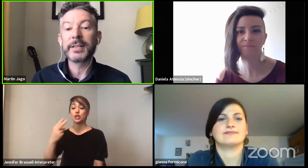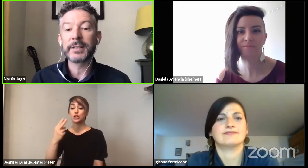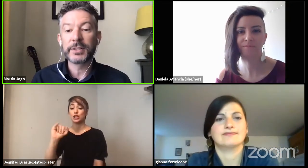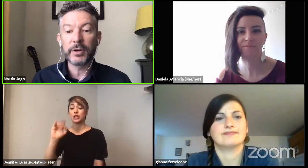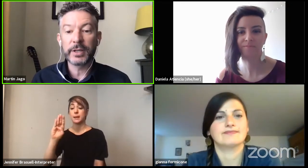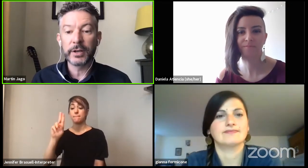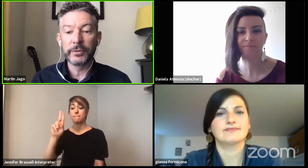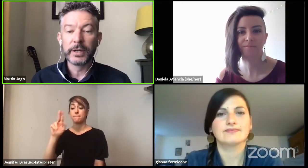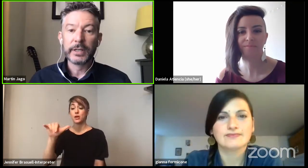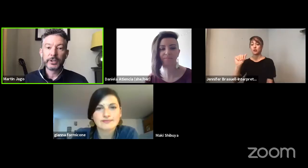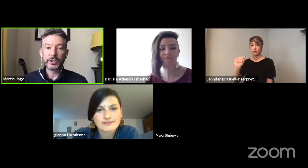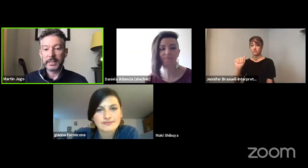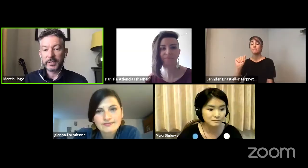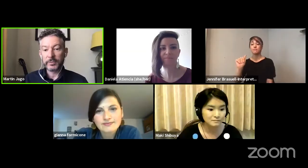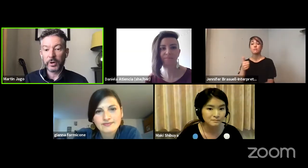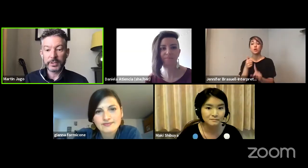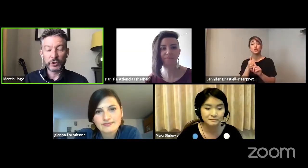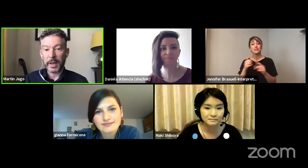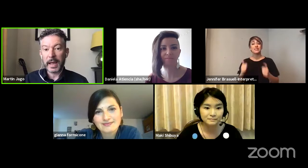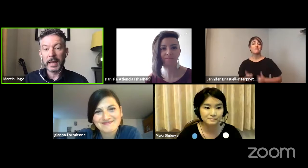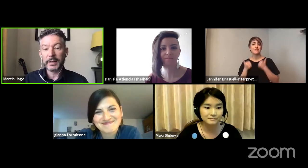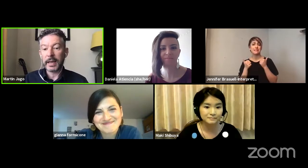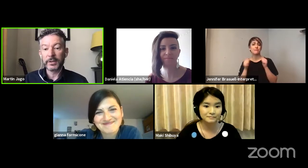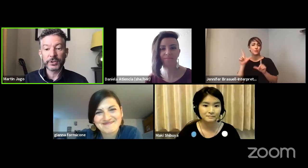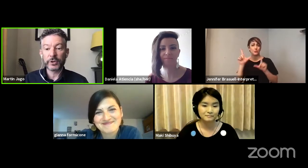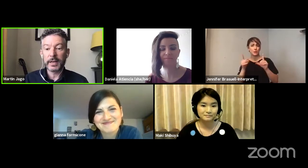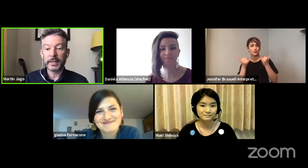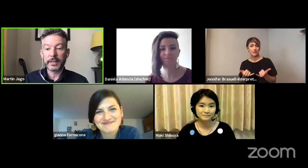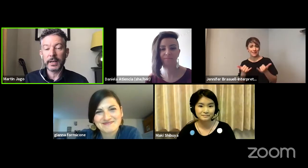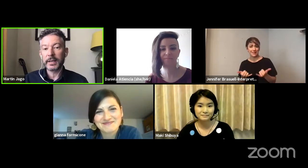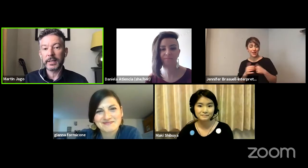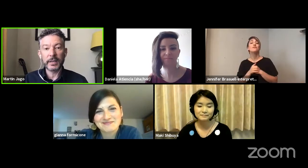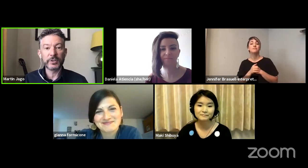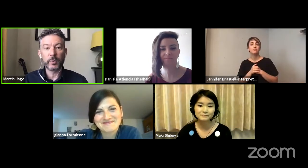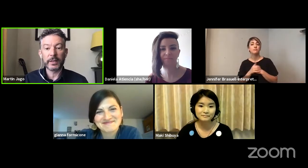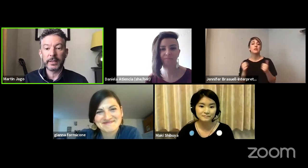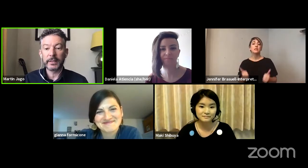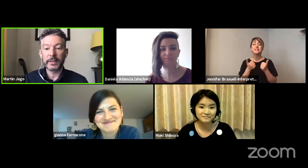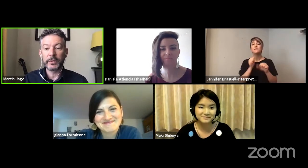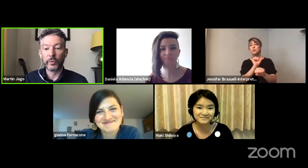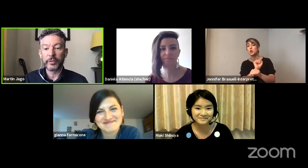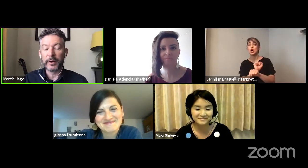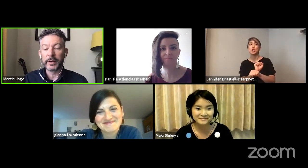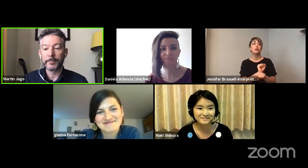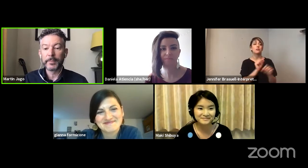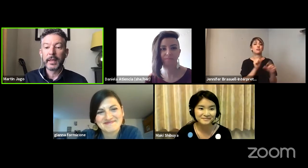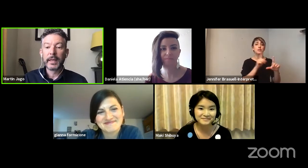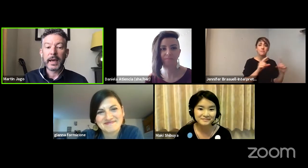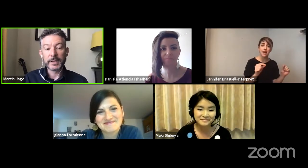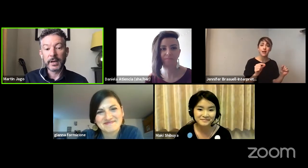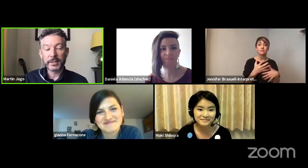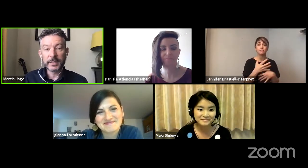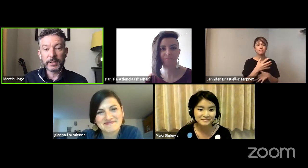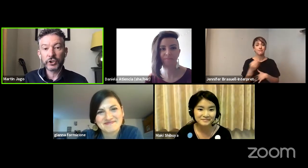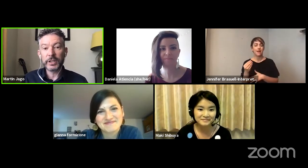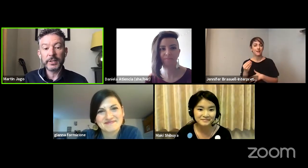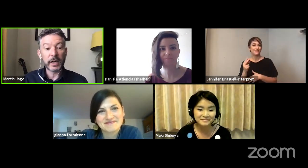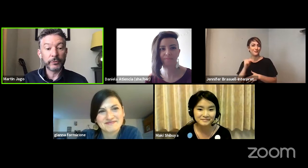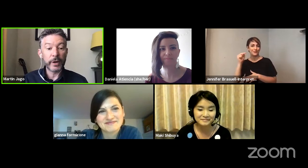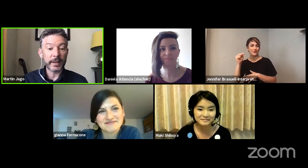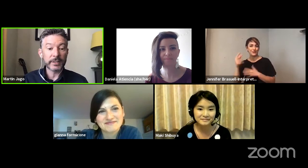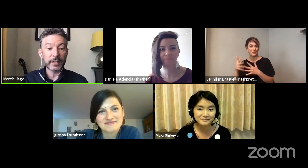currently based in Tokyo. She's lived and worked in Japan and in Australia and here as well in North America. As an artist,